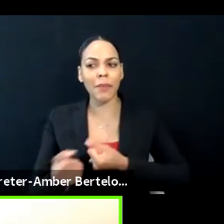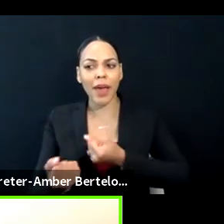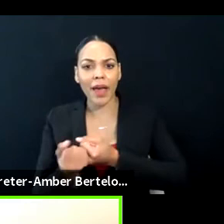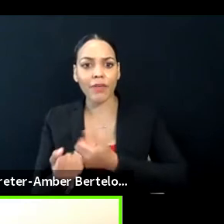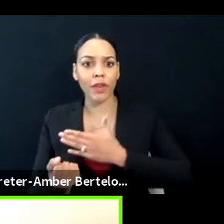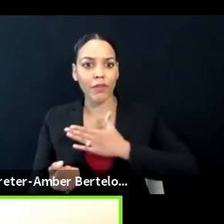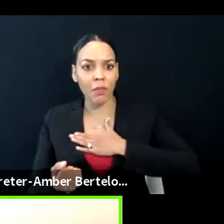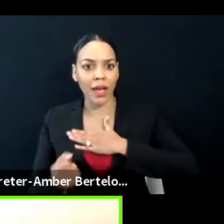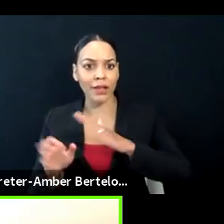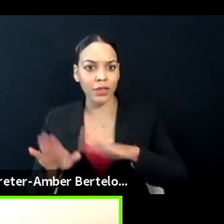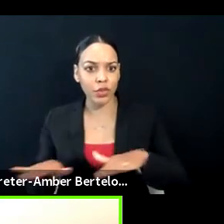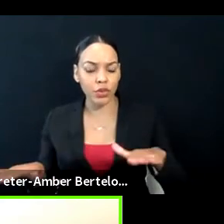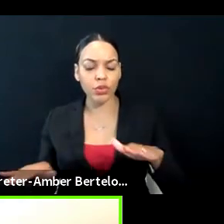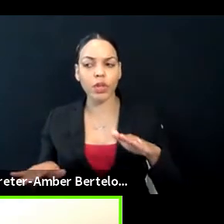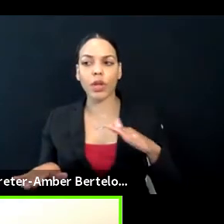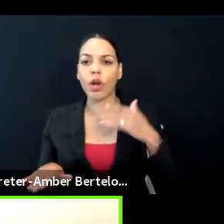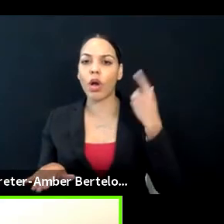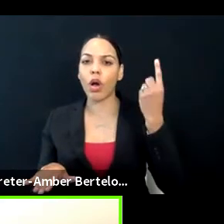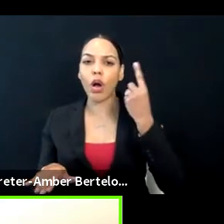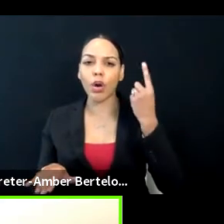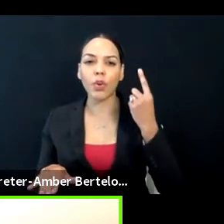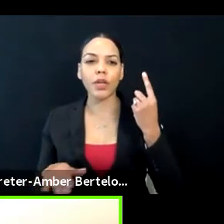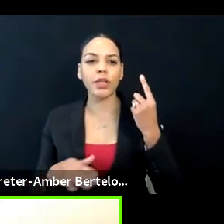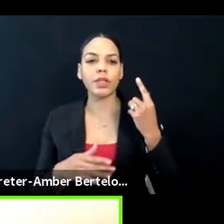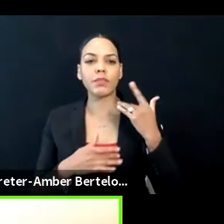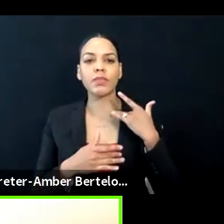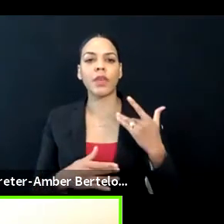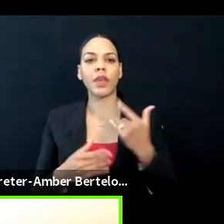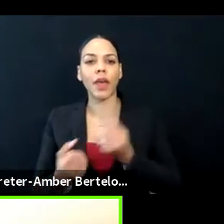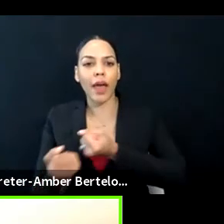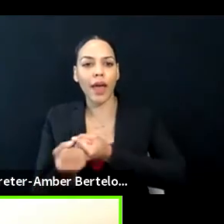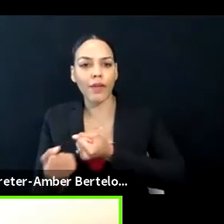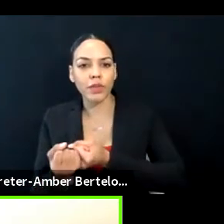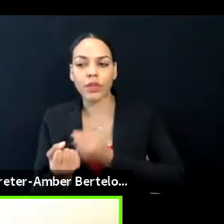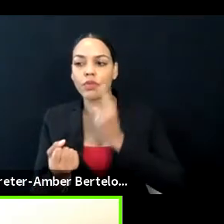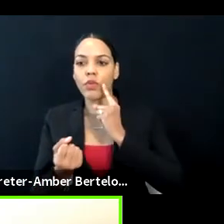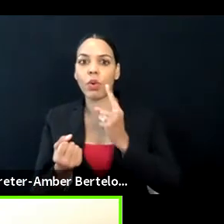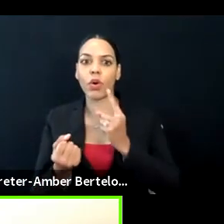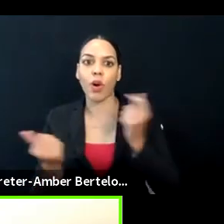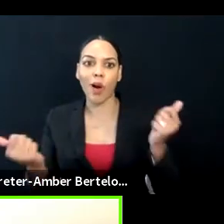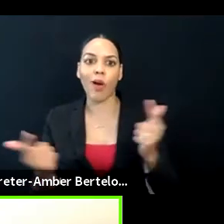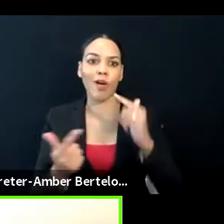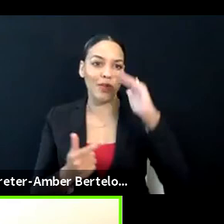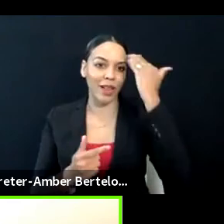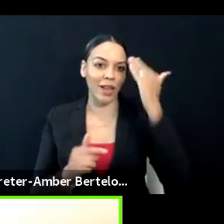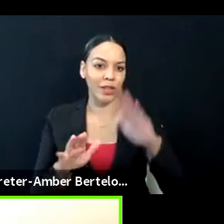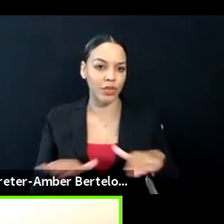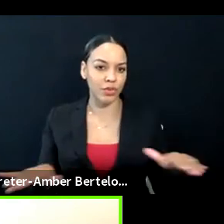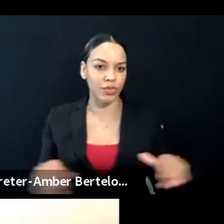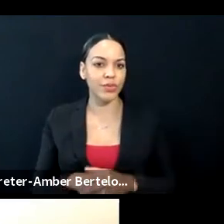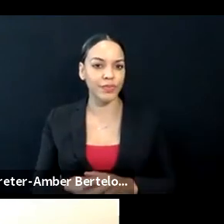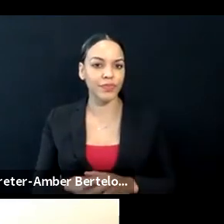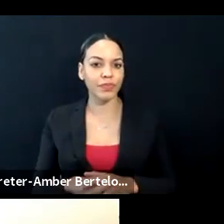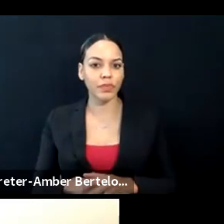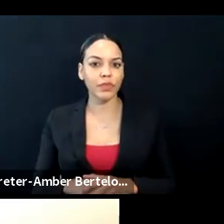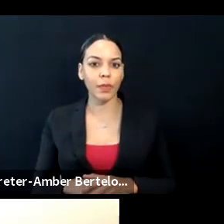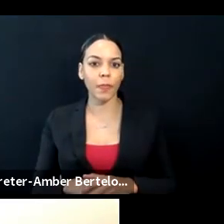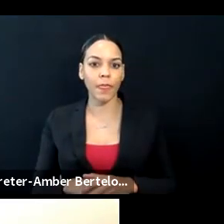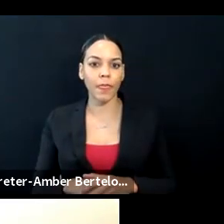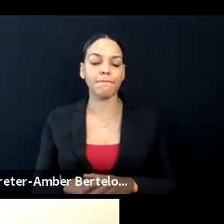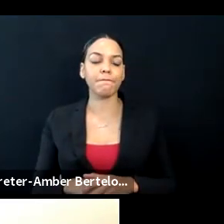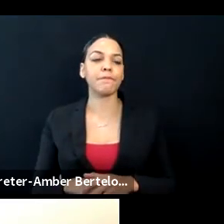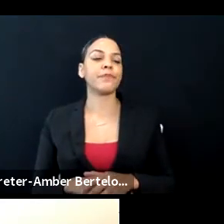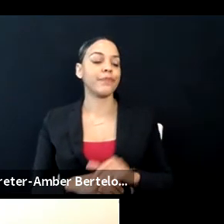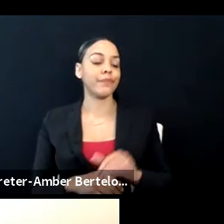children, it always ends up having to be advocacy for everybody's children. That's what we do.